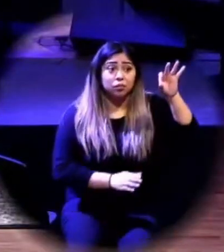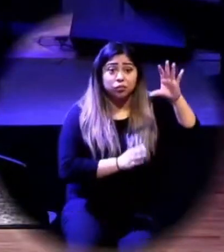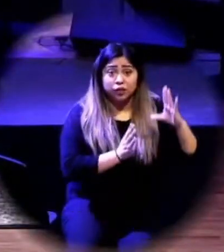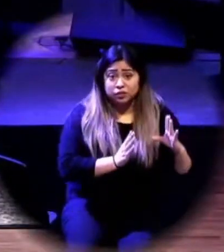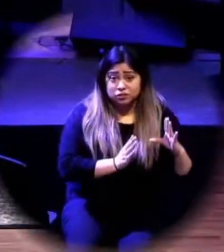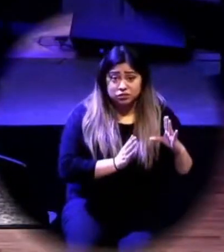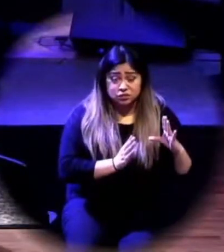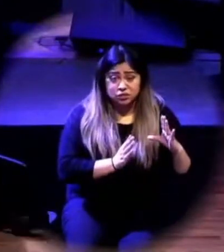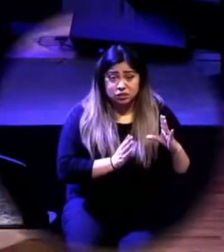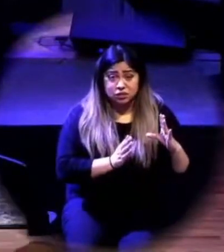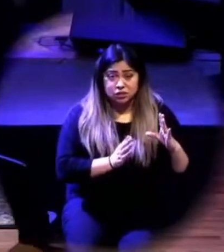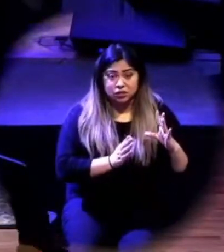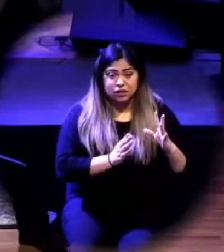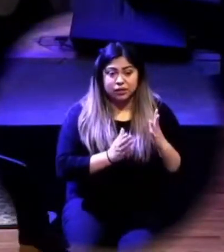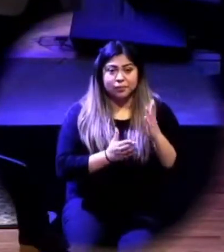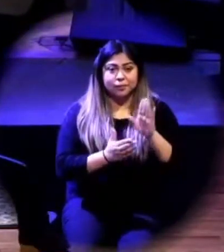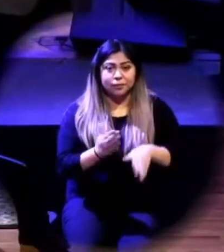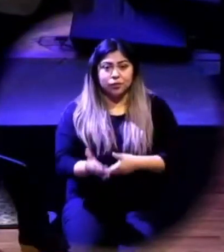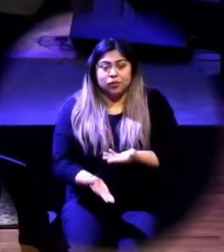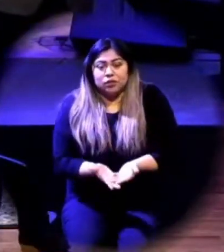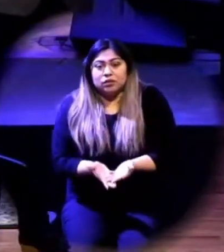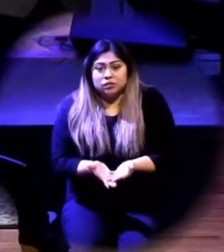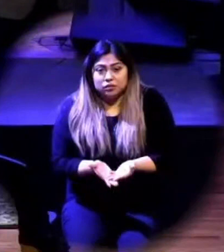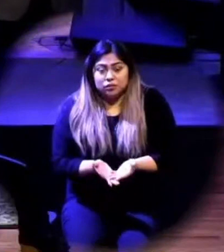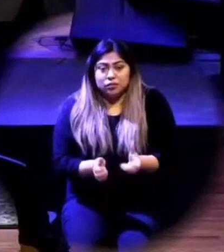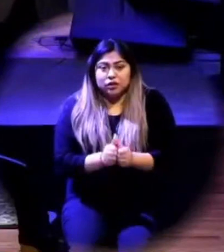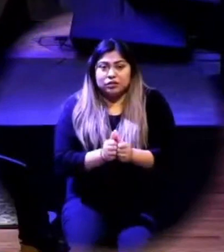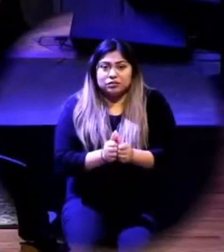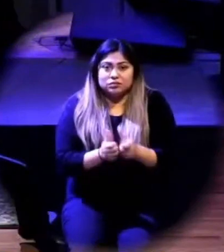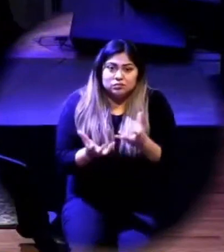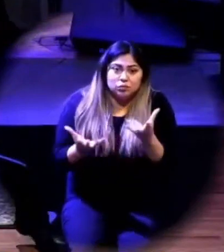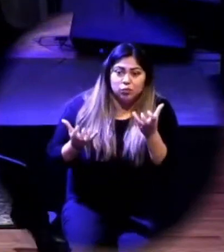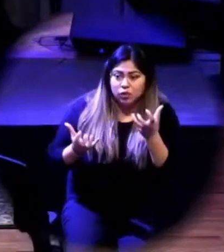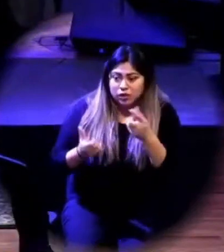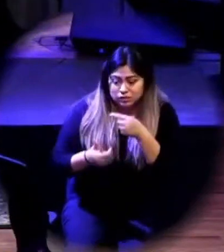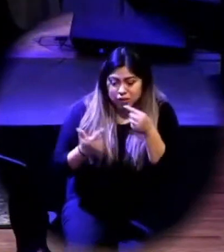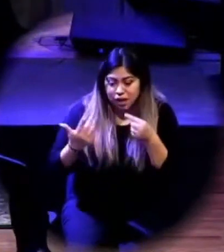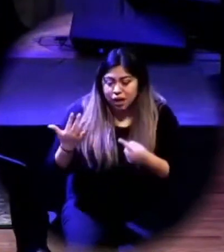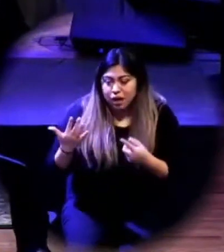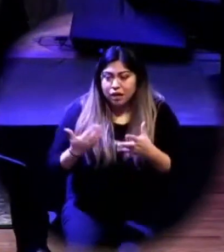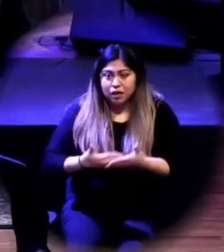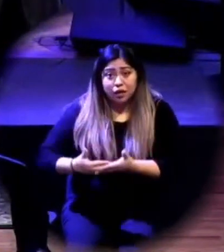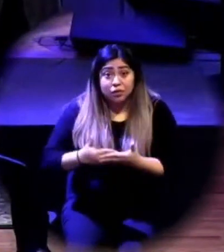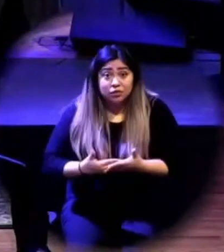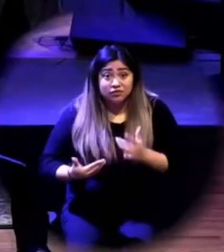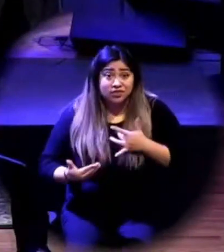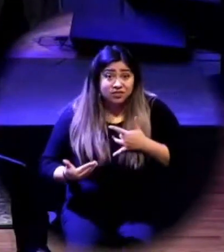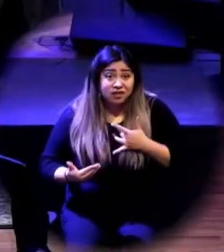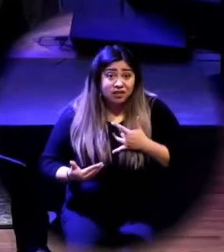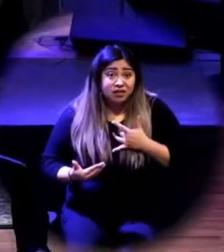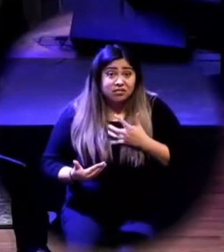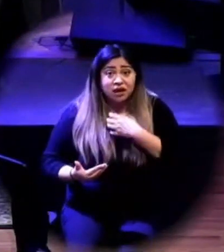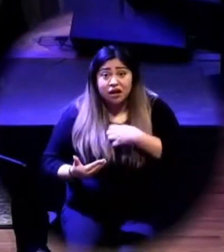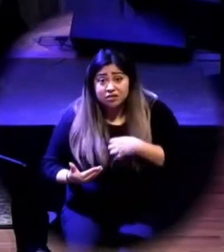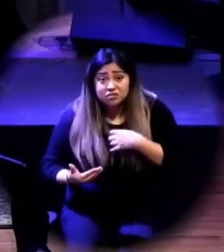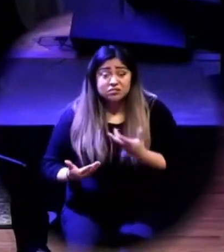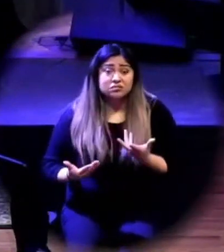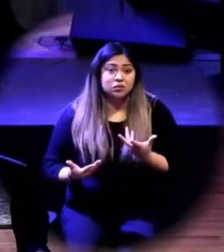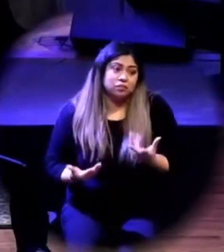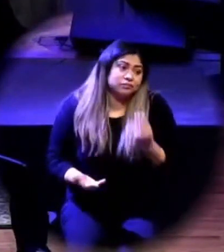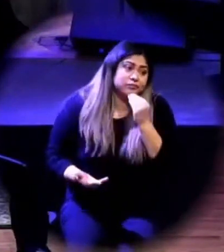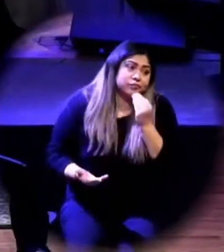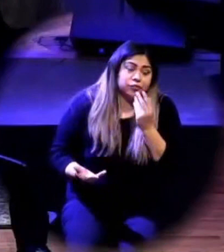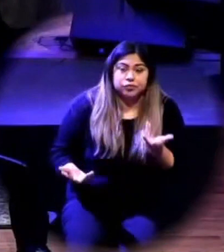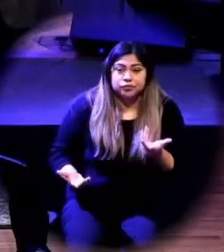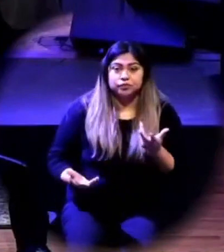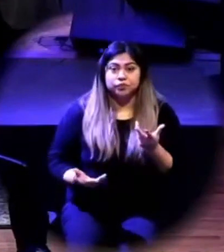a desire unless satisfaction for those desires exist. So he talks about a baby feels hunger. Well, there's such a thing as food. A duckling